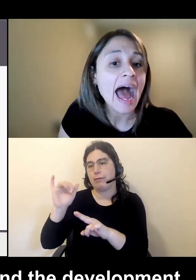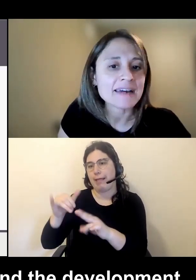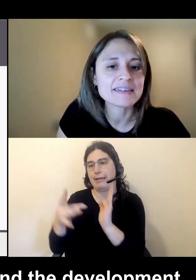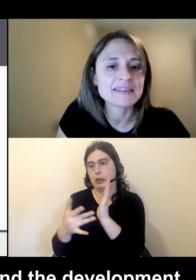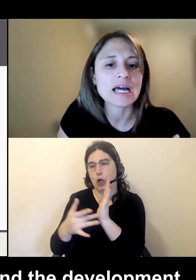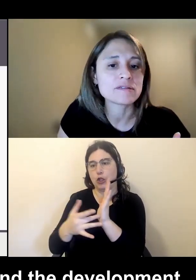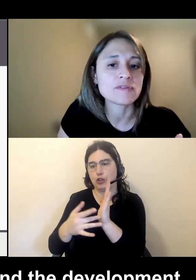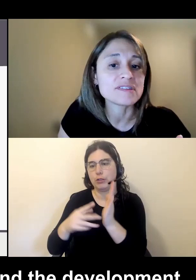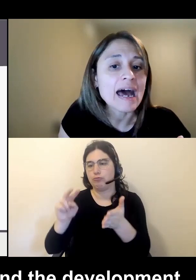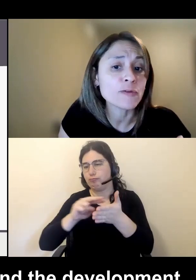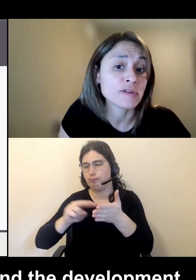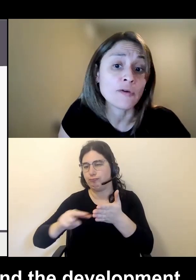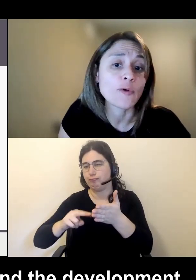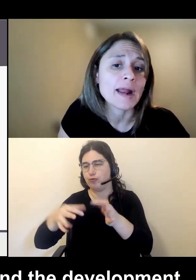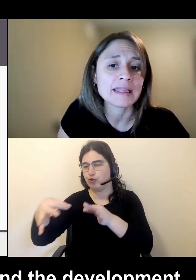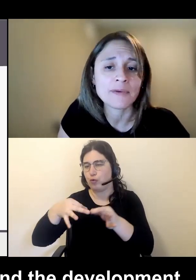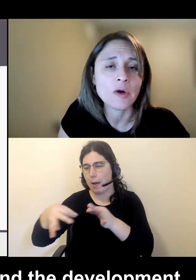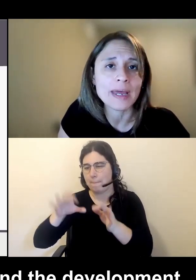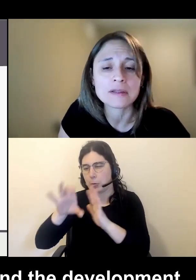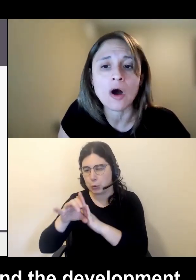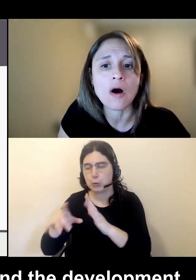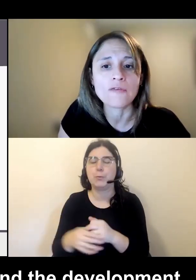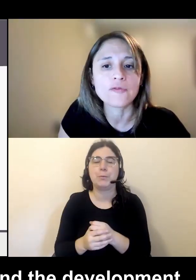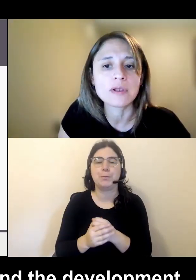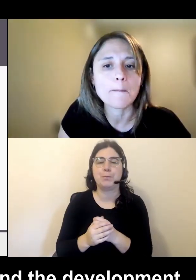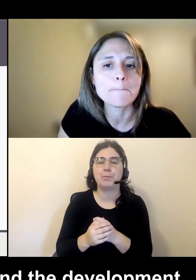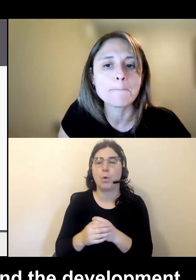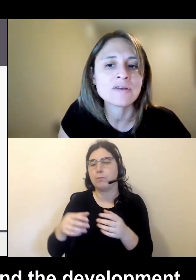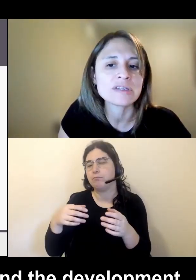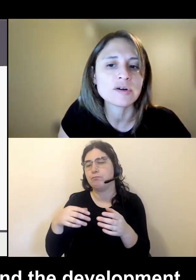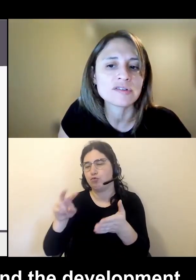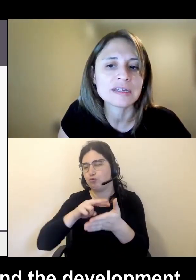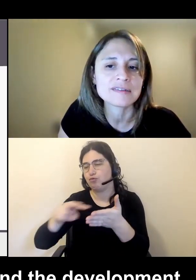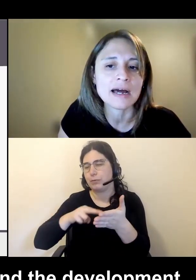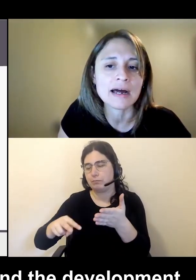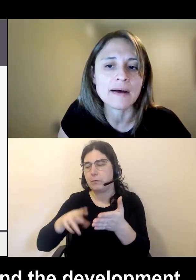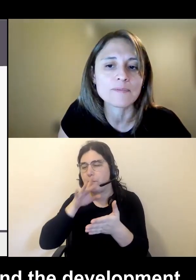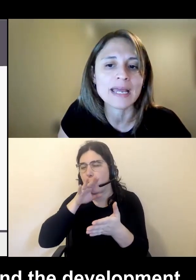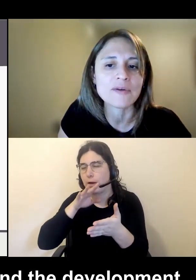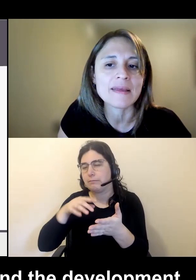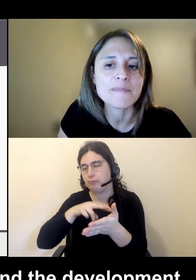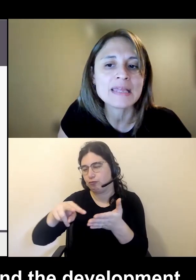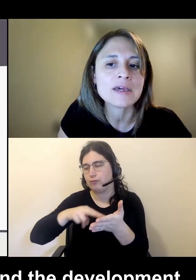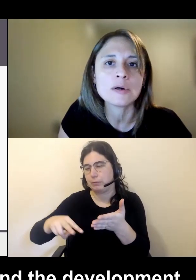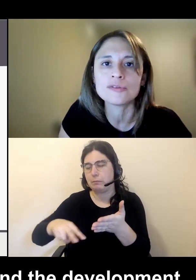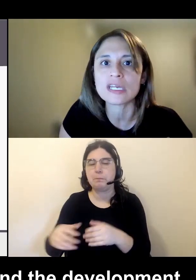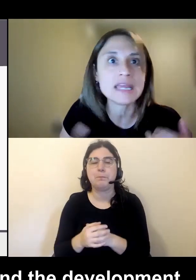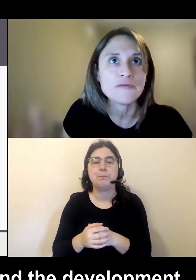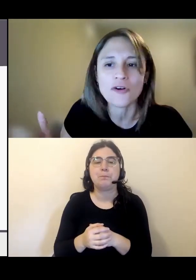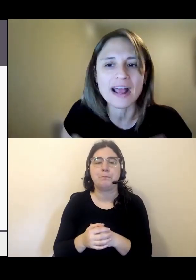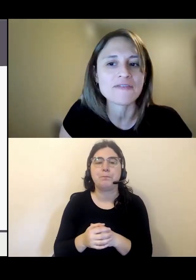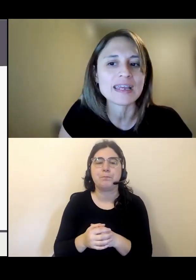provided access to tons of software and the development of many resources by creating